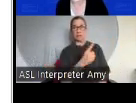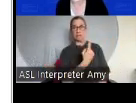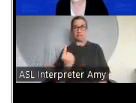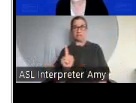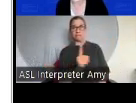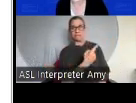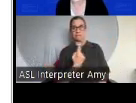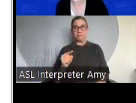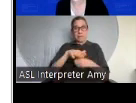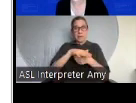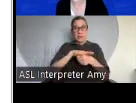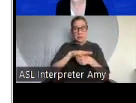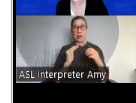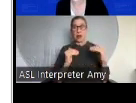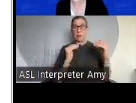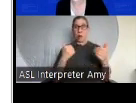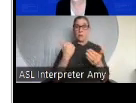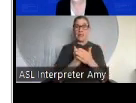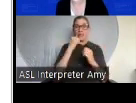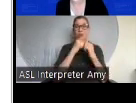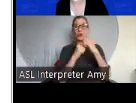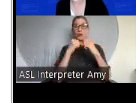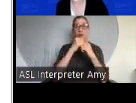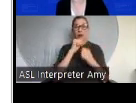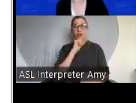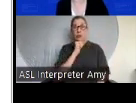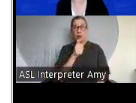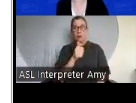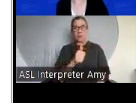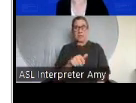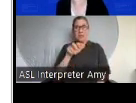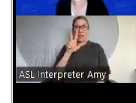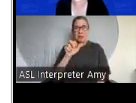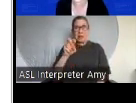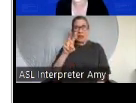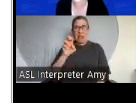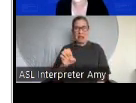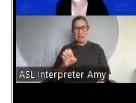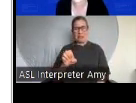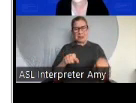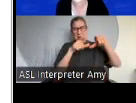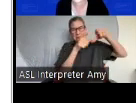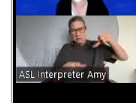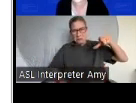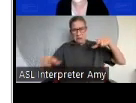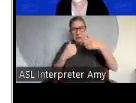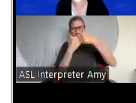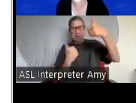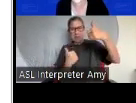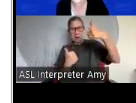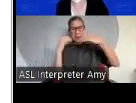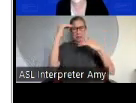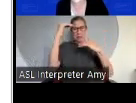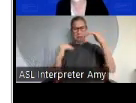I'm hoping that this new structure won't literally be a 3-avenue block scar that separates everything kind of above and below